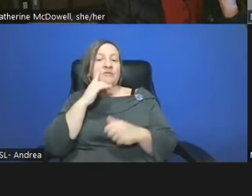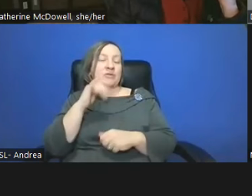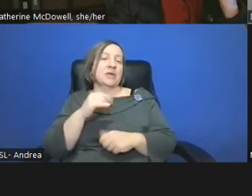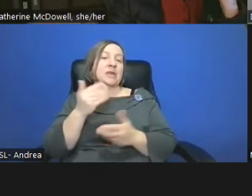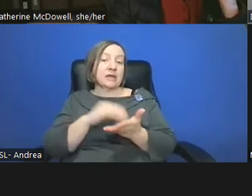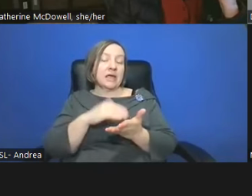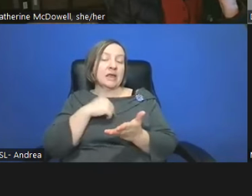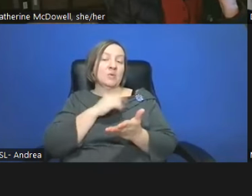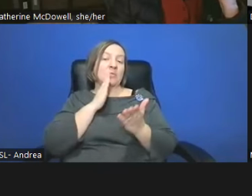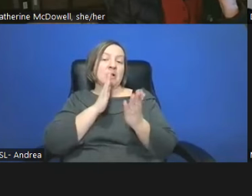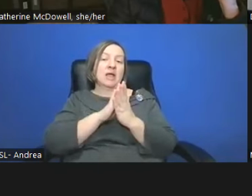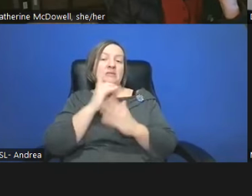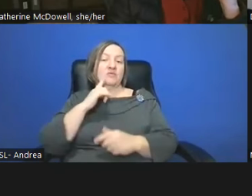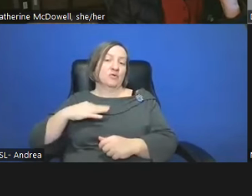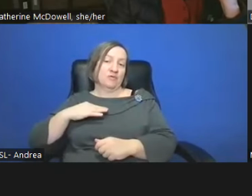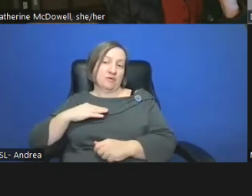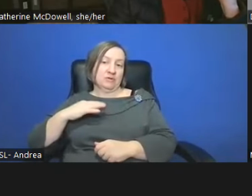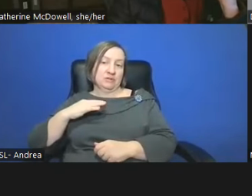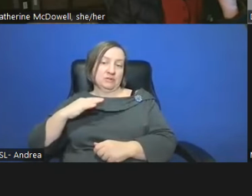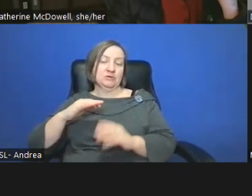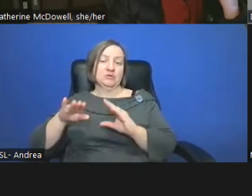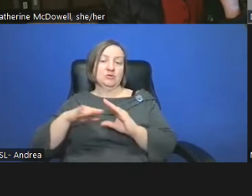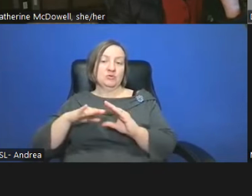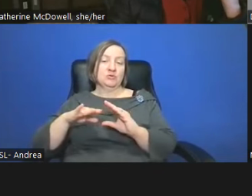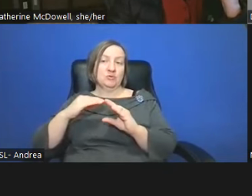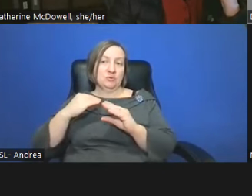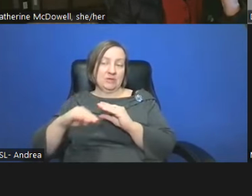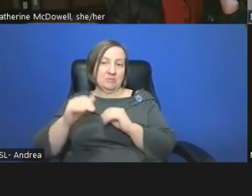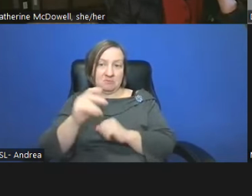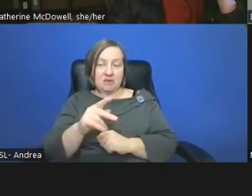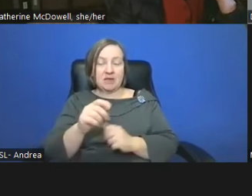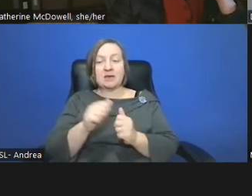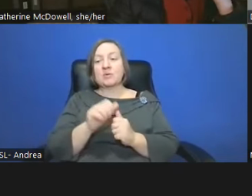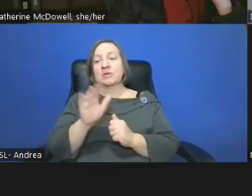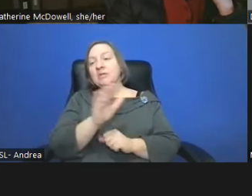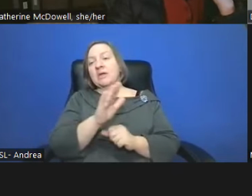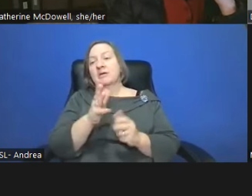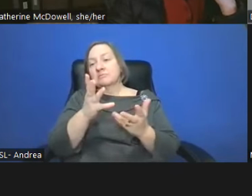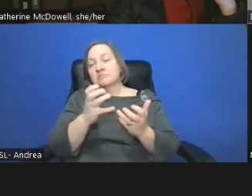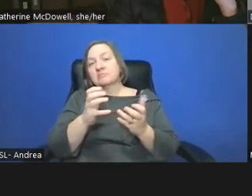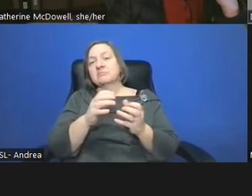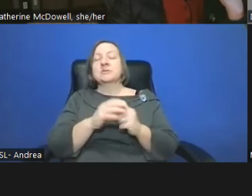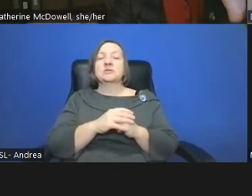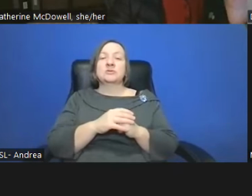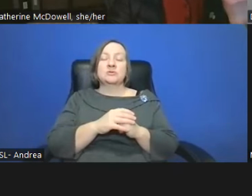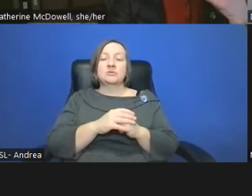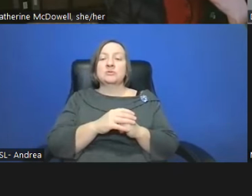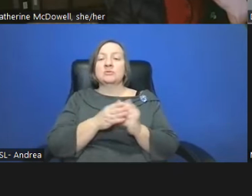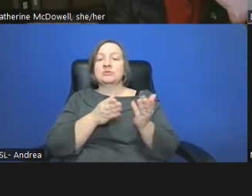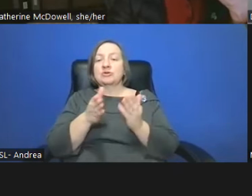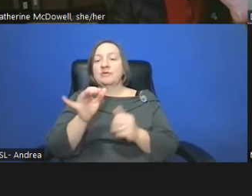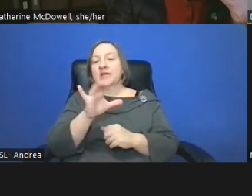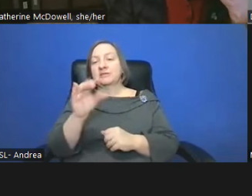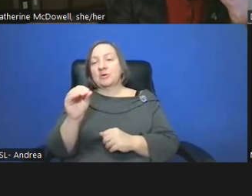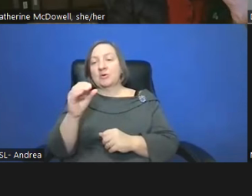be asking for volunteers to email back in with their desire to serve as co-chair for one